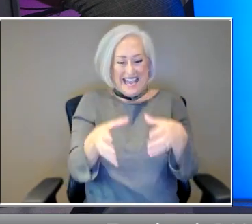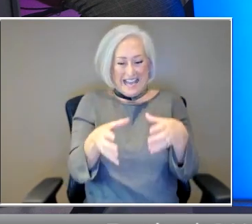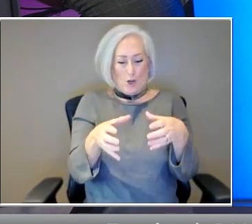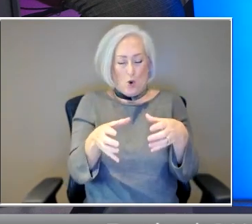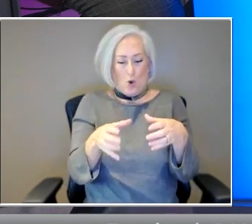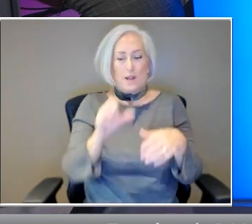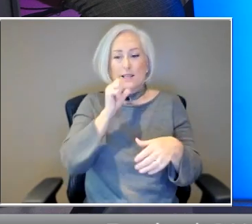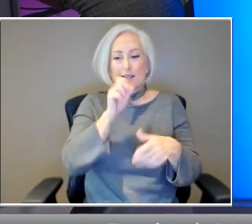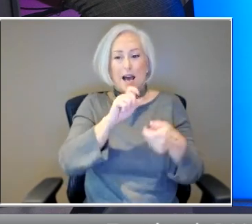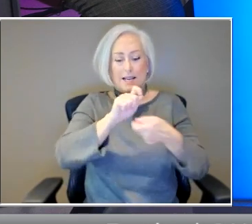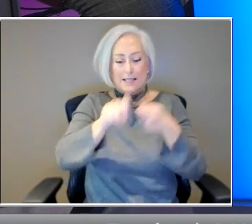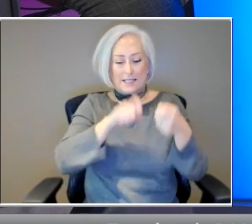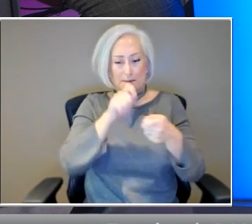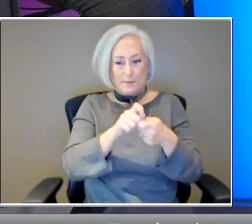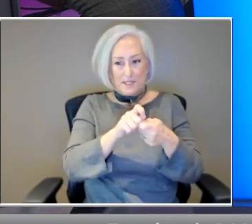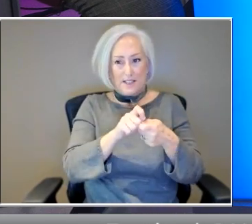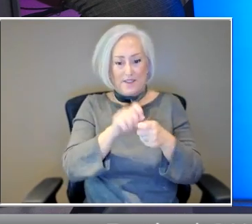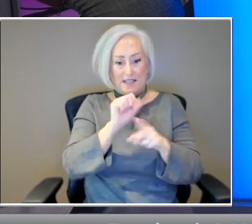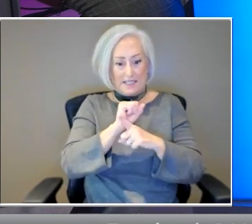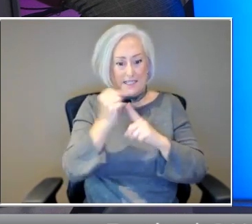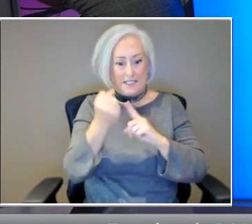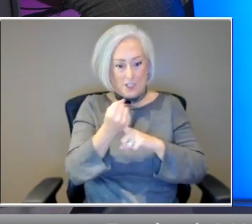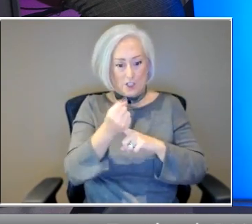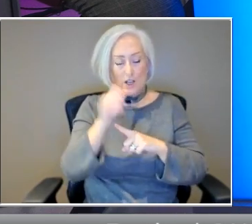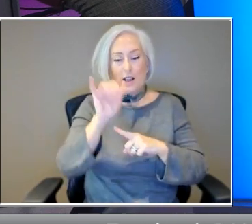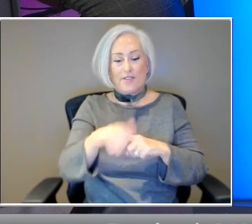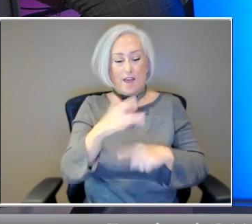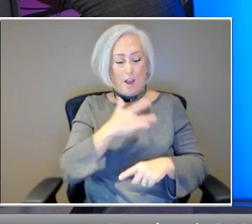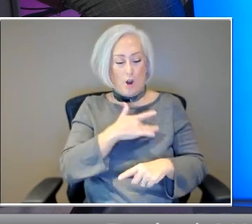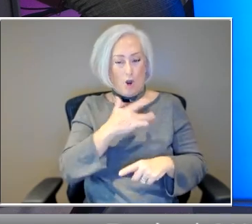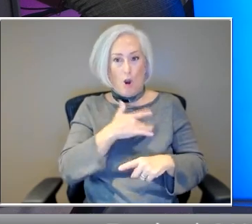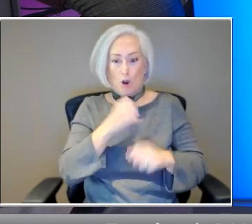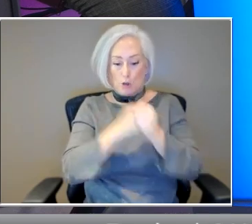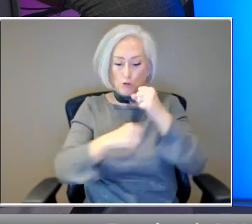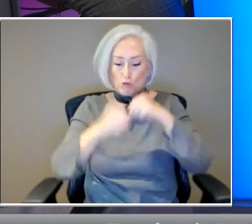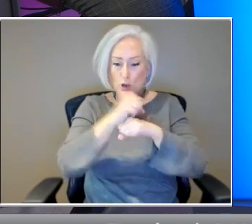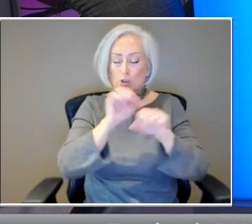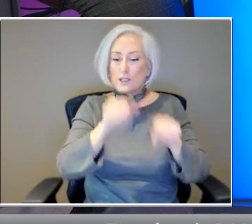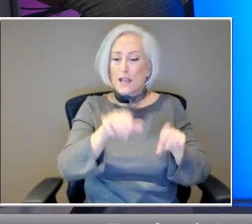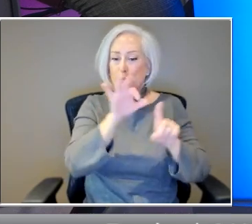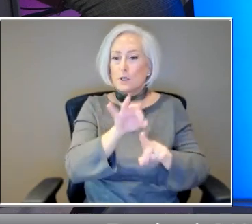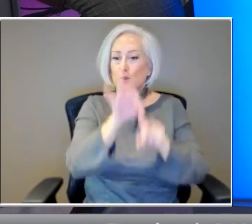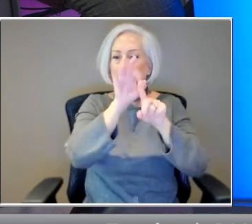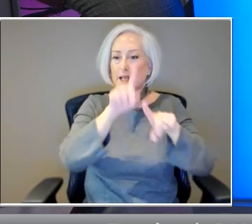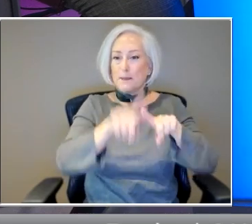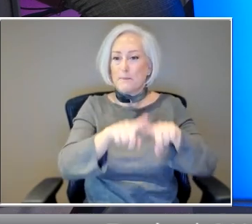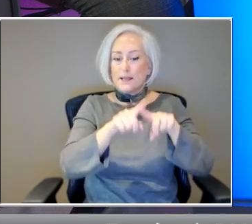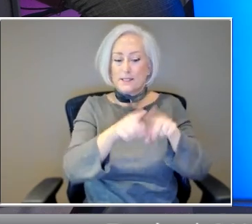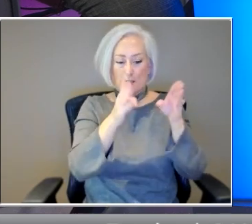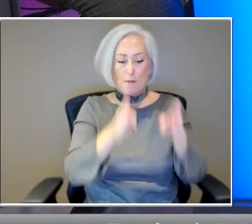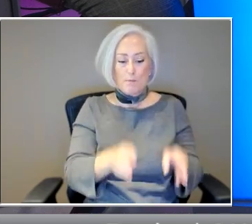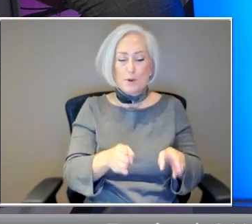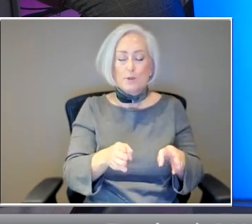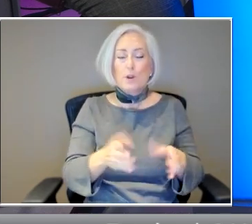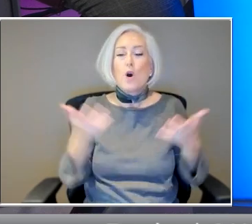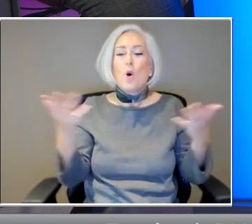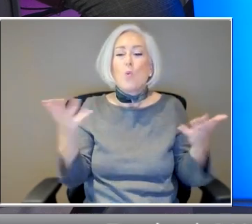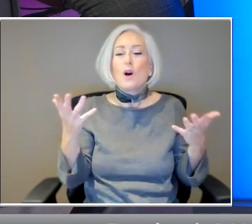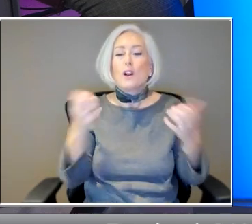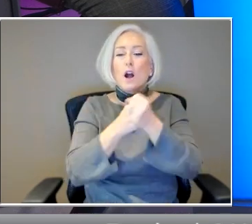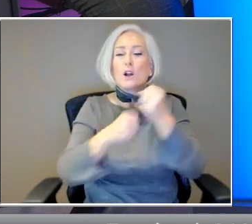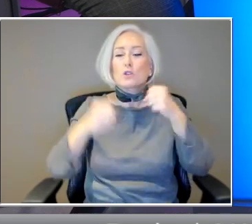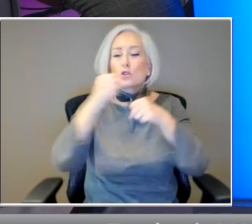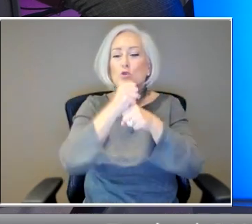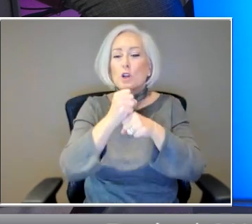be unique depending on the person. Jeremy would like to know, what are some of the structural differences that can